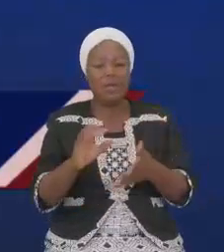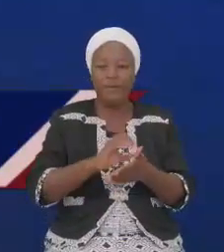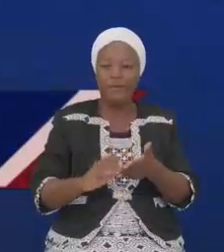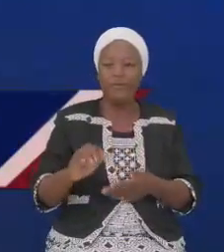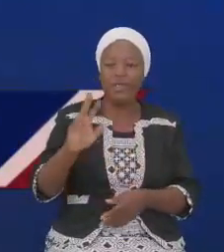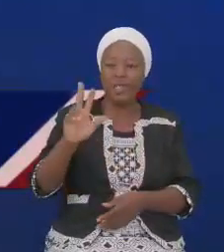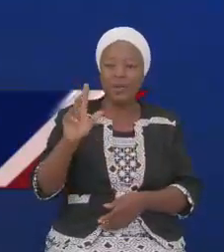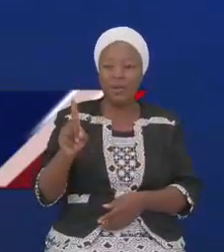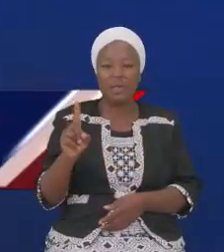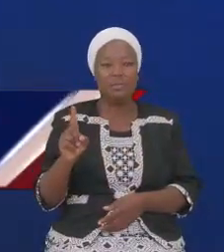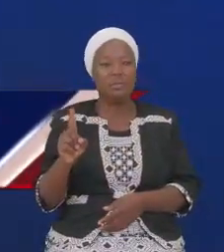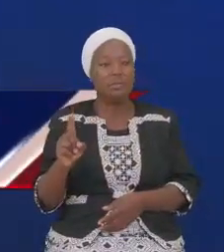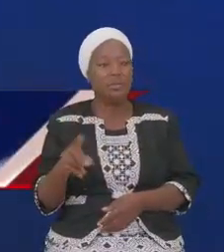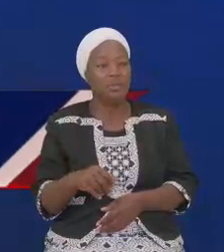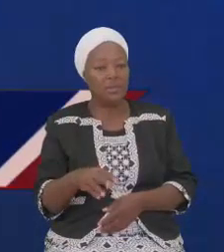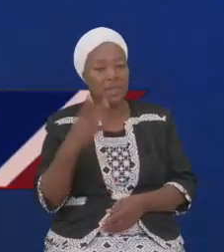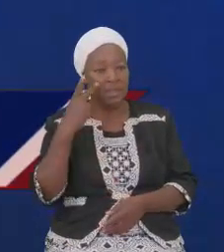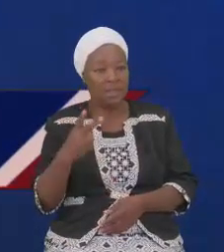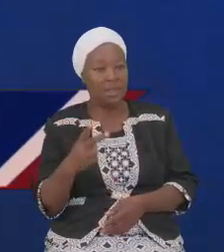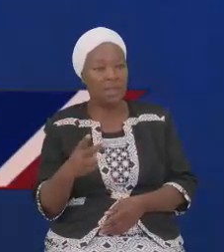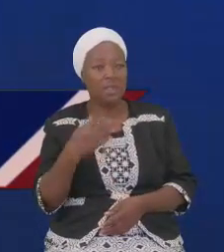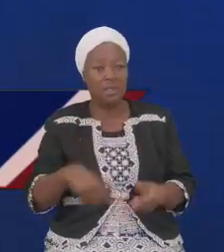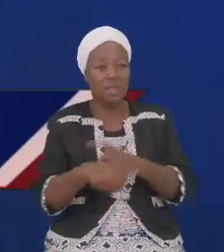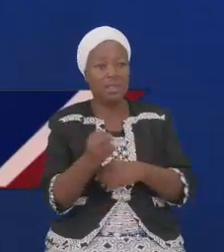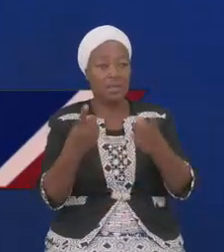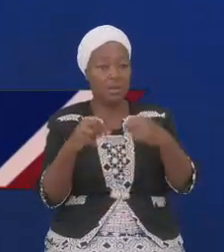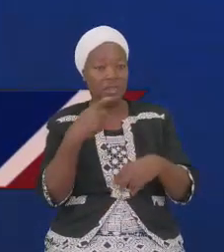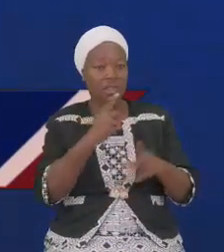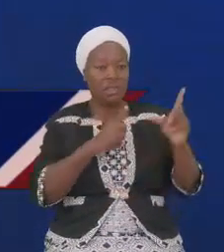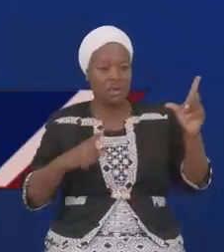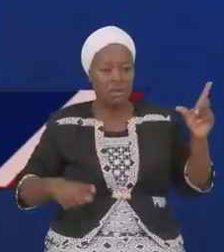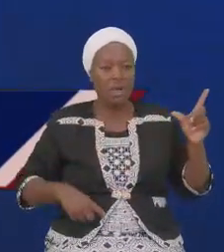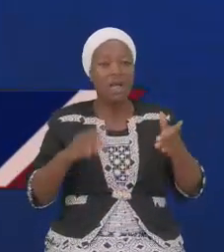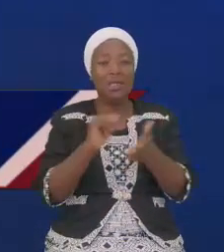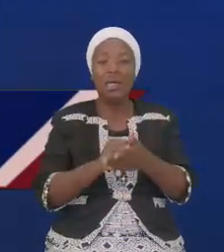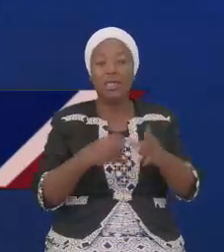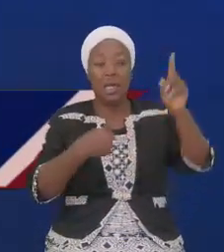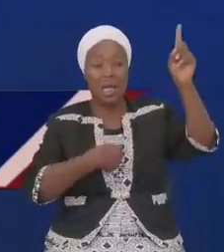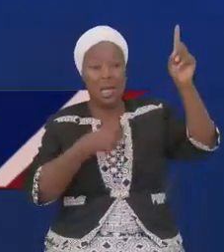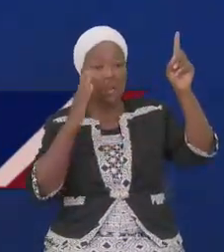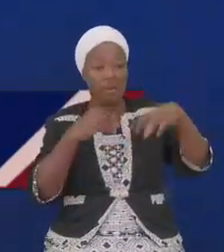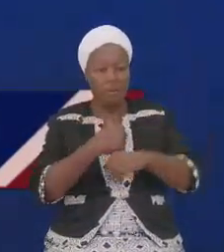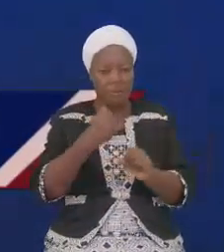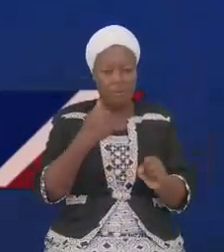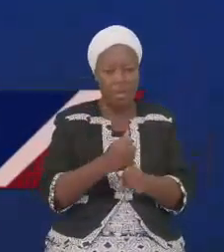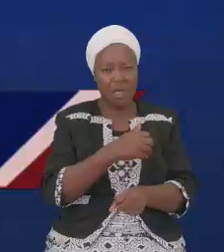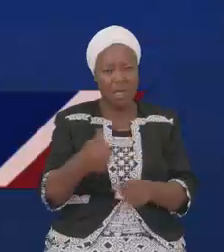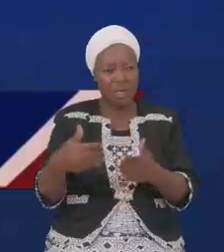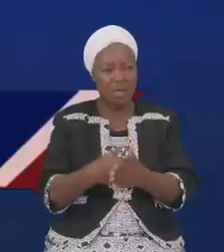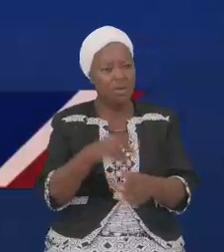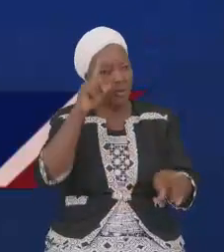we're reading from verse 31. Behold, the days come, says the Lord, that I will make a